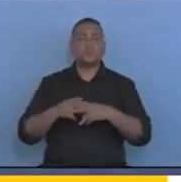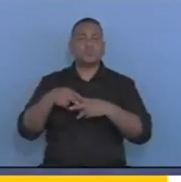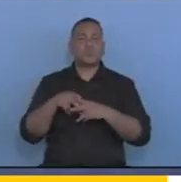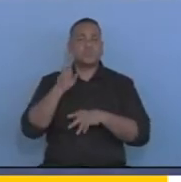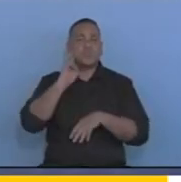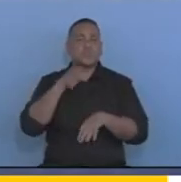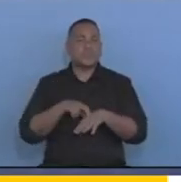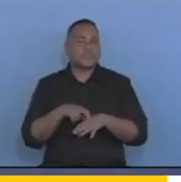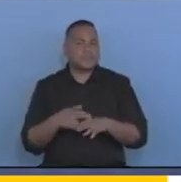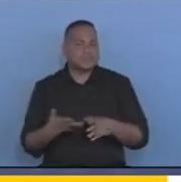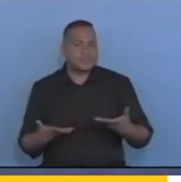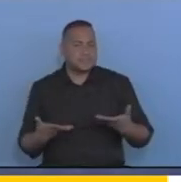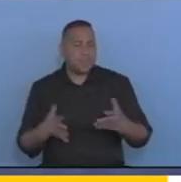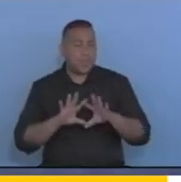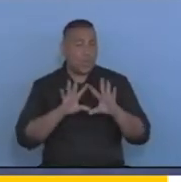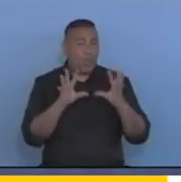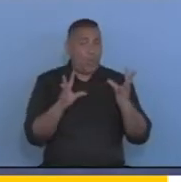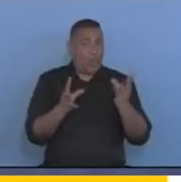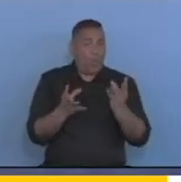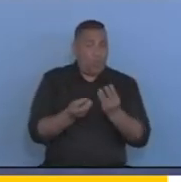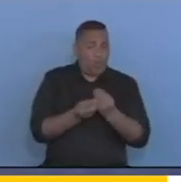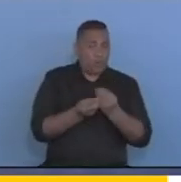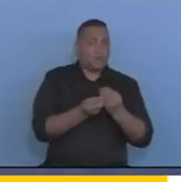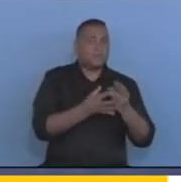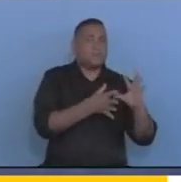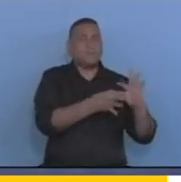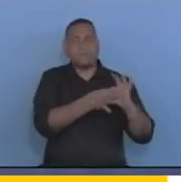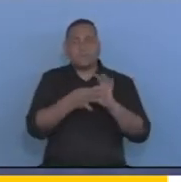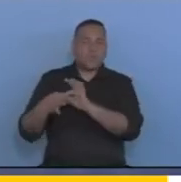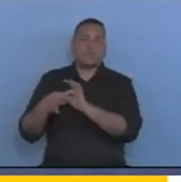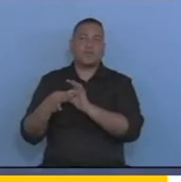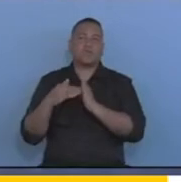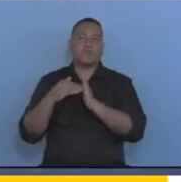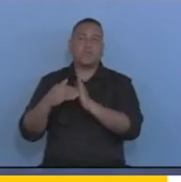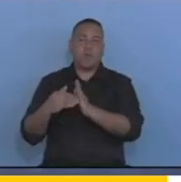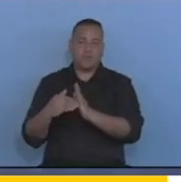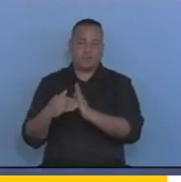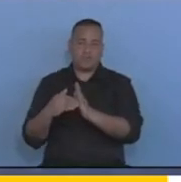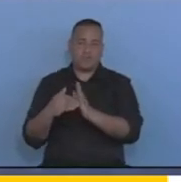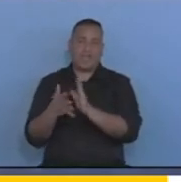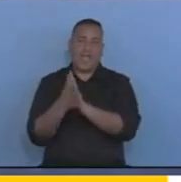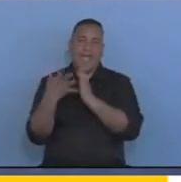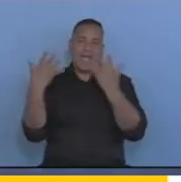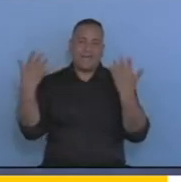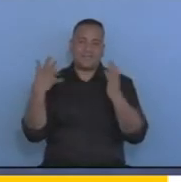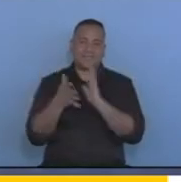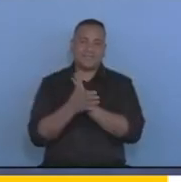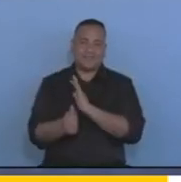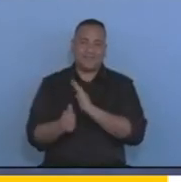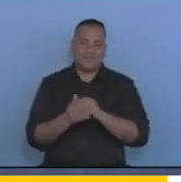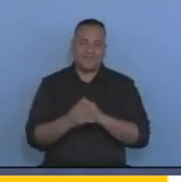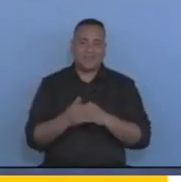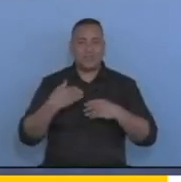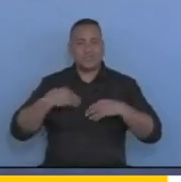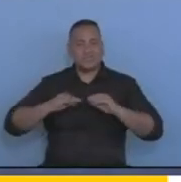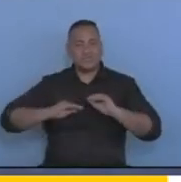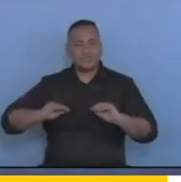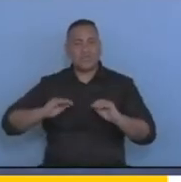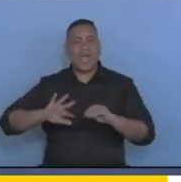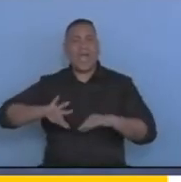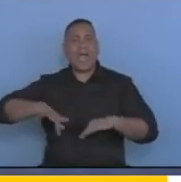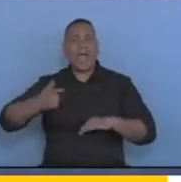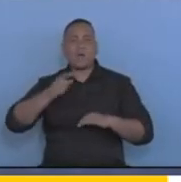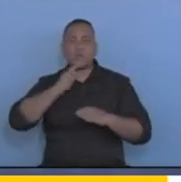all included in the module of hand skills. See, so we train you how to use a file, how to use